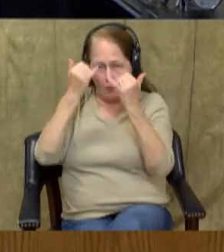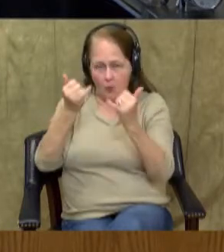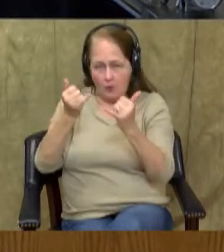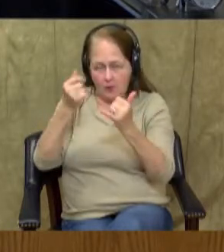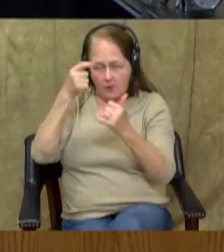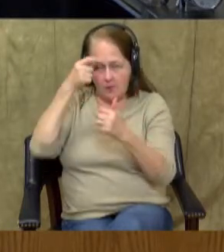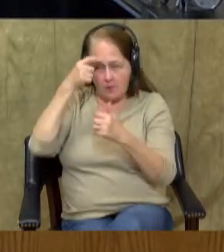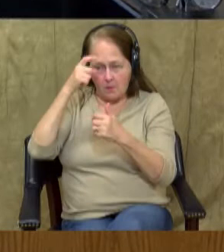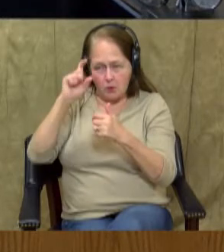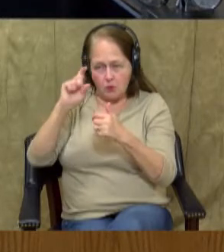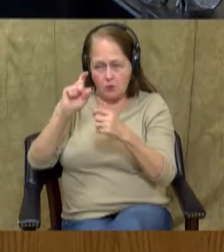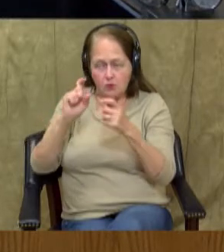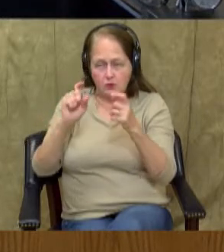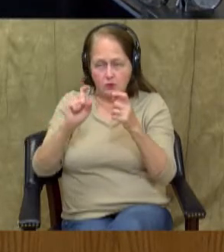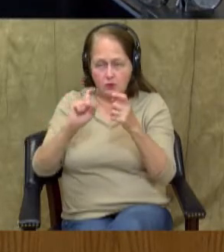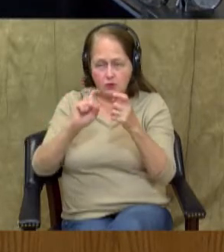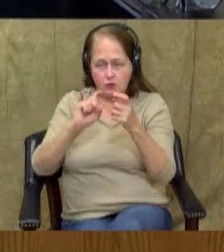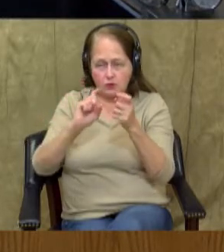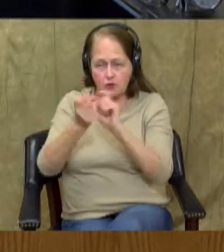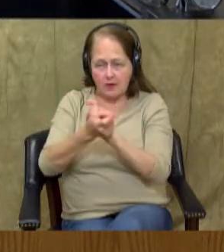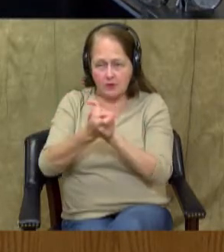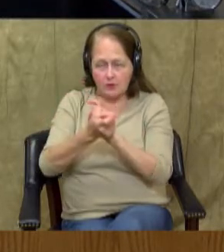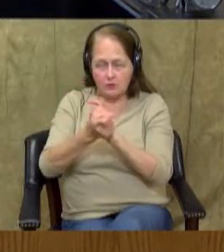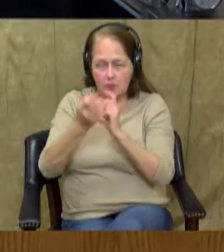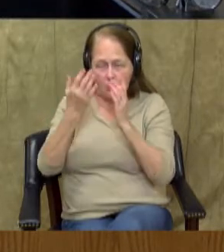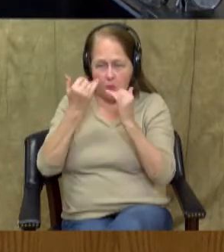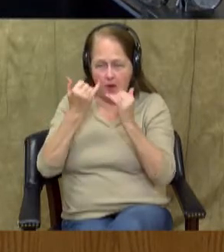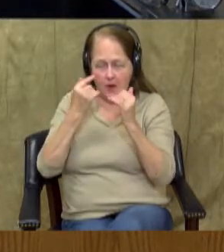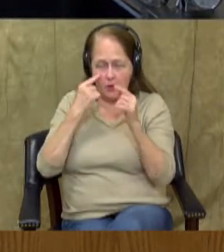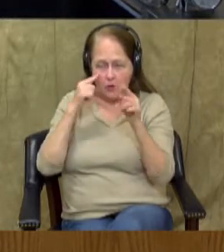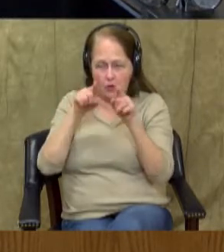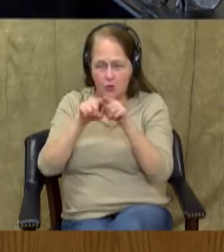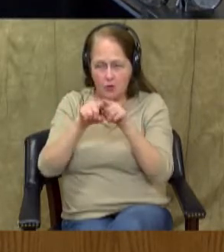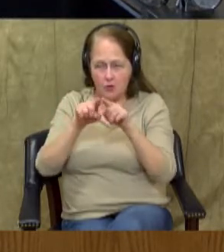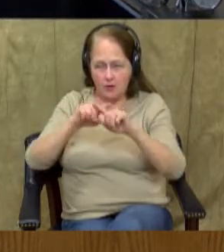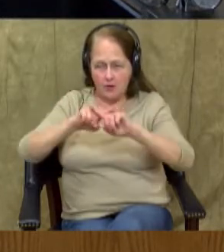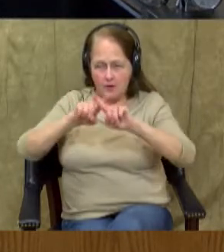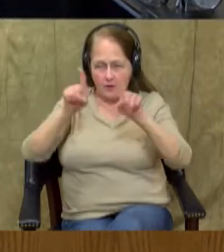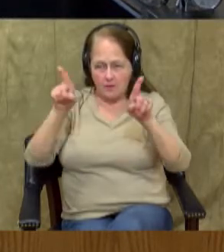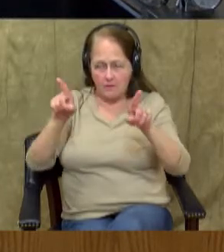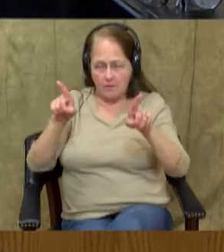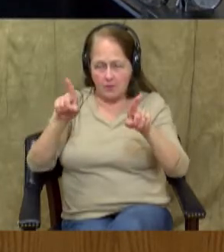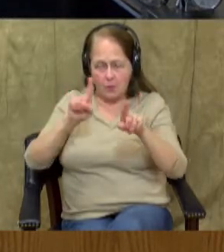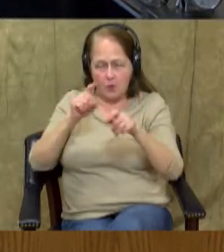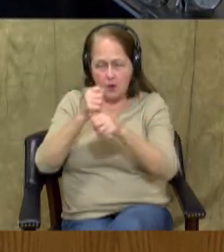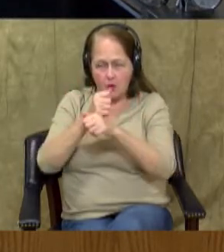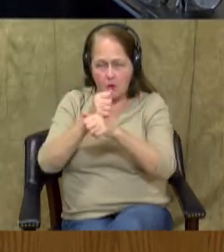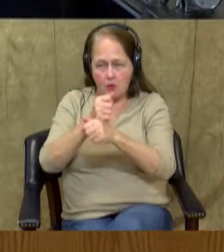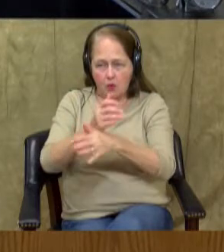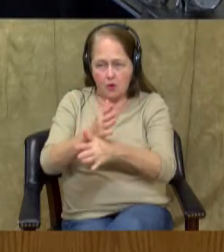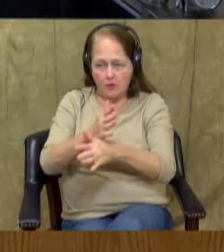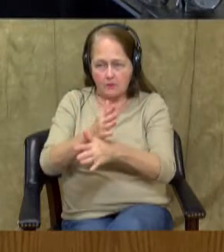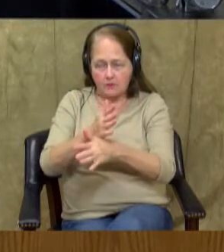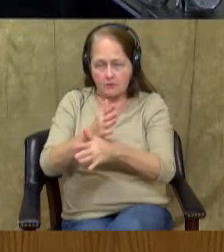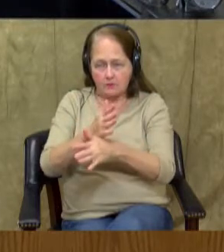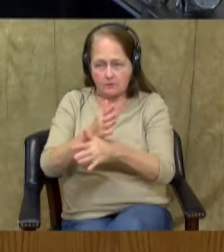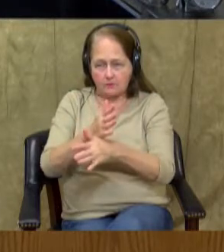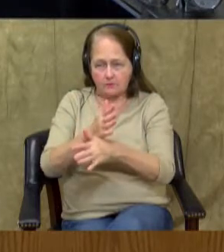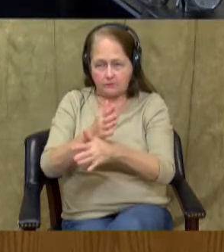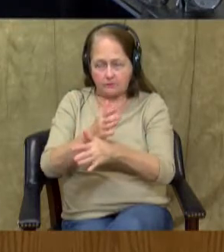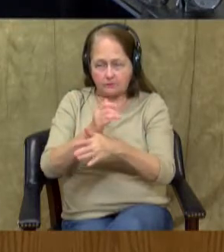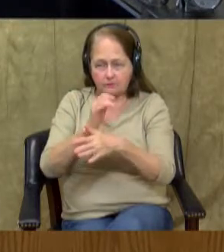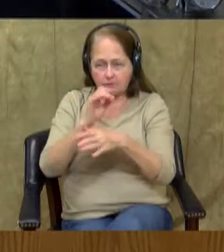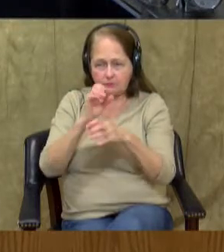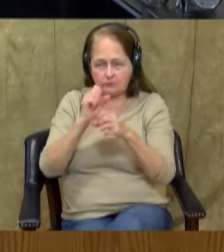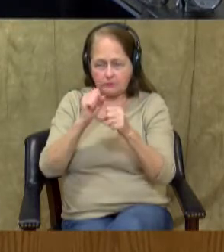moon change? Why does it look different? What is the cause of this phenomena?